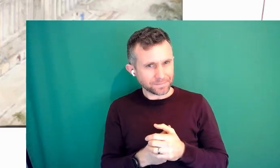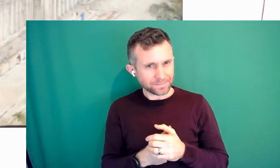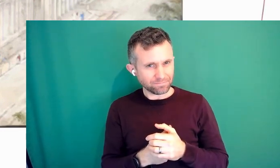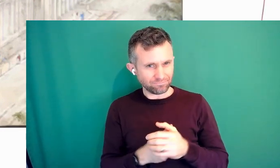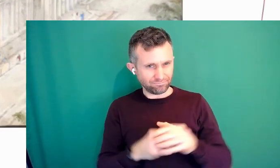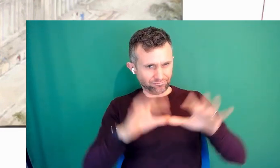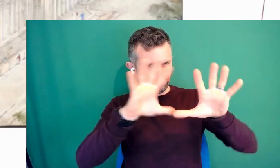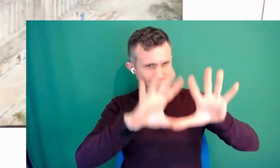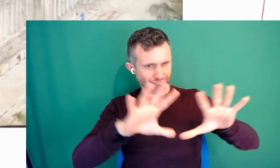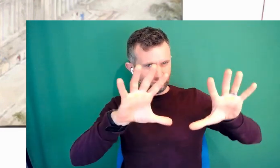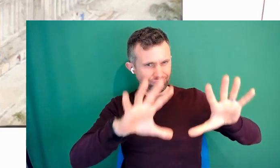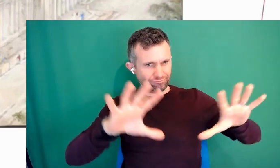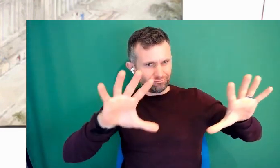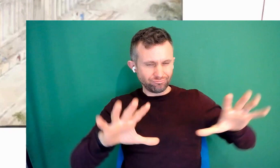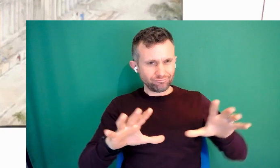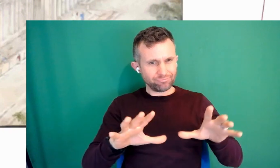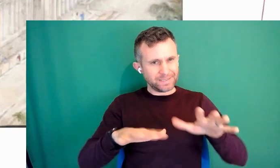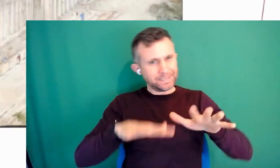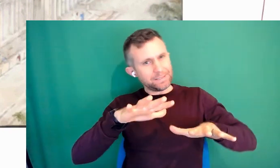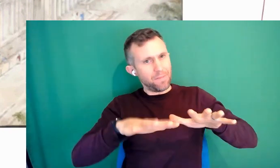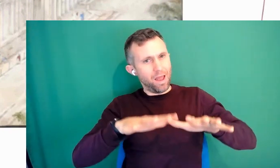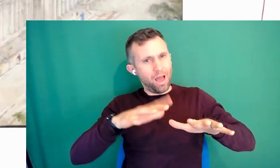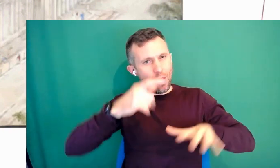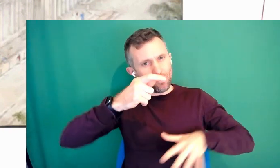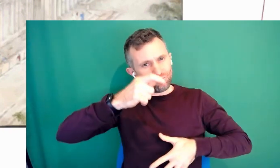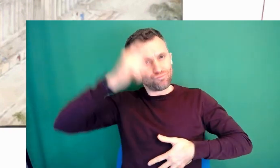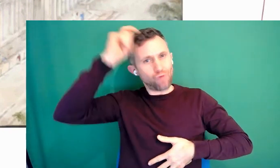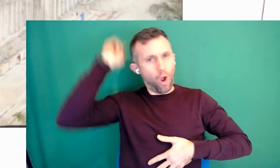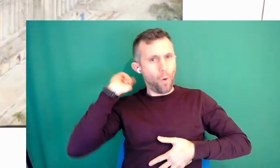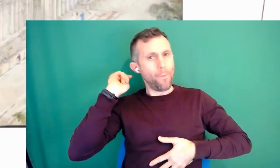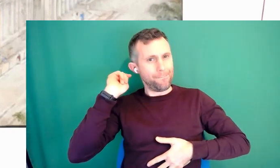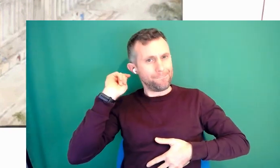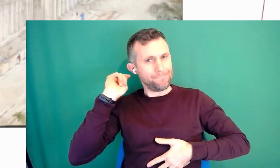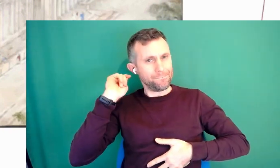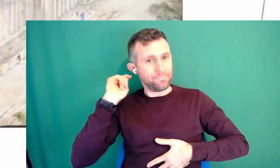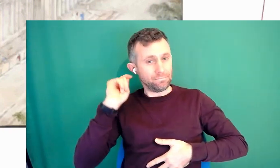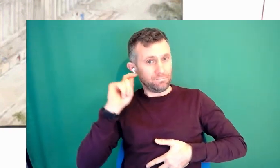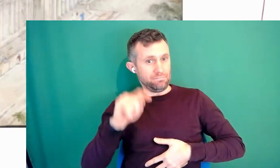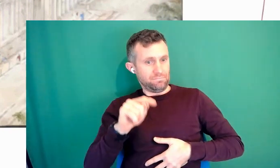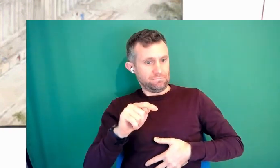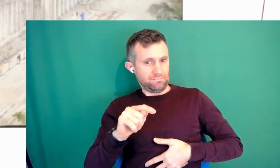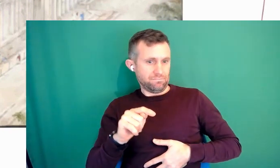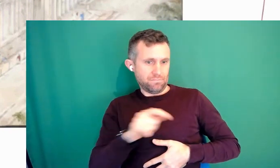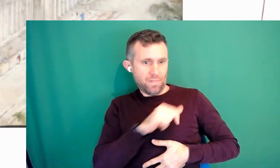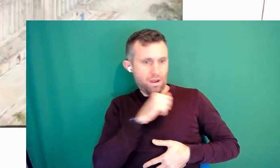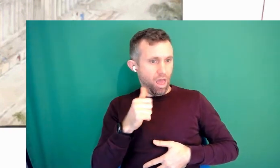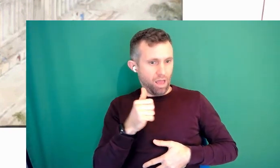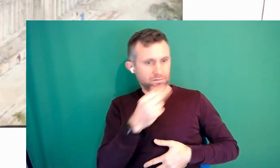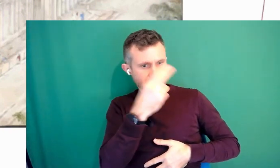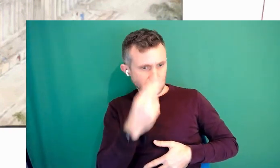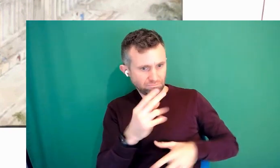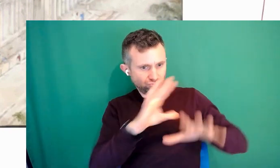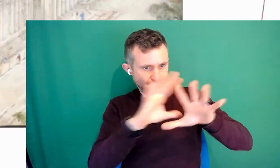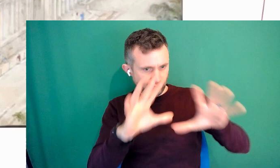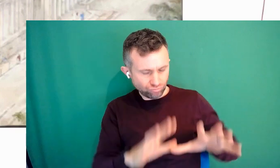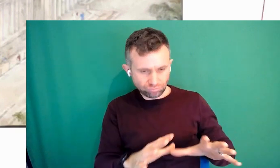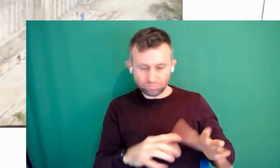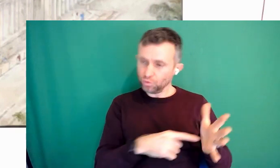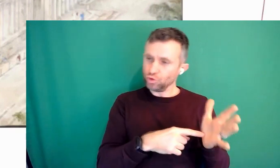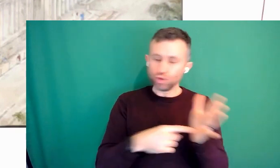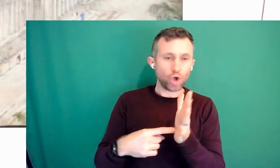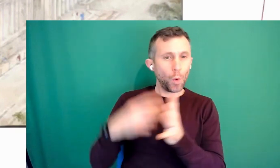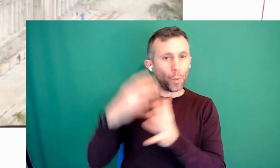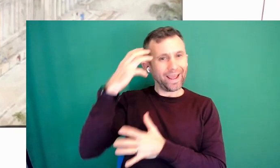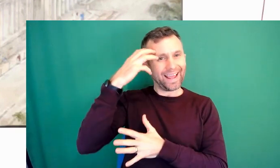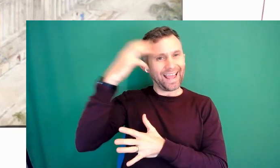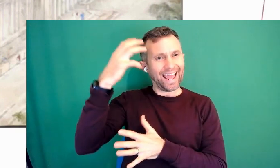ignited a fire within him. He himself needed to create buildings that would also stand the test of time and maybe